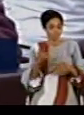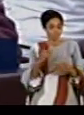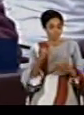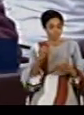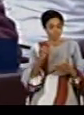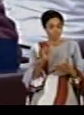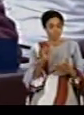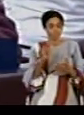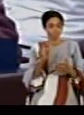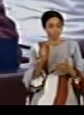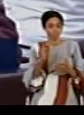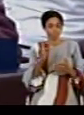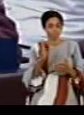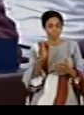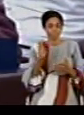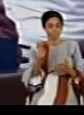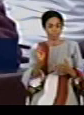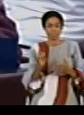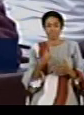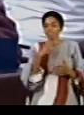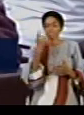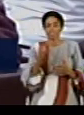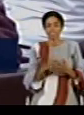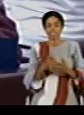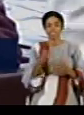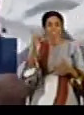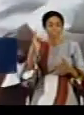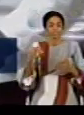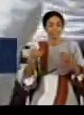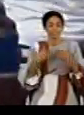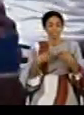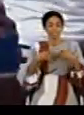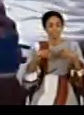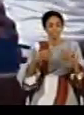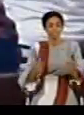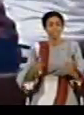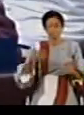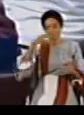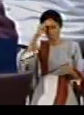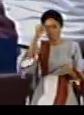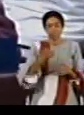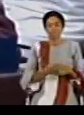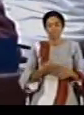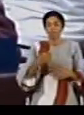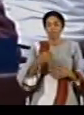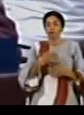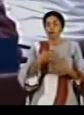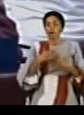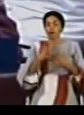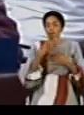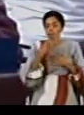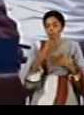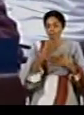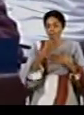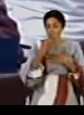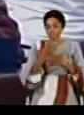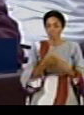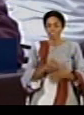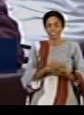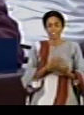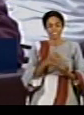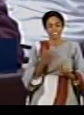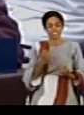me from strange cough. Oh, they are still coming and coming and coming more and more. But right now, we want to take